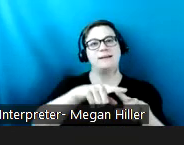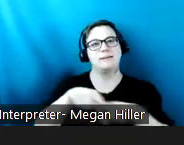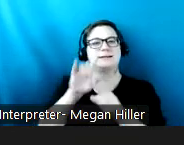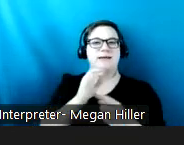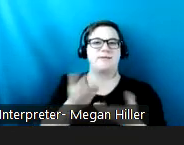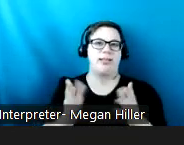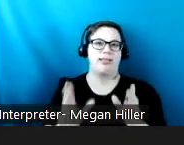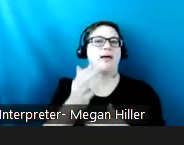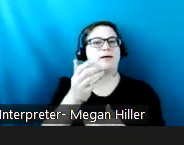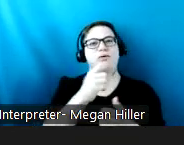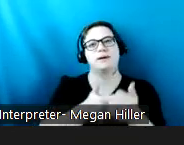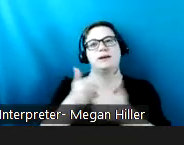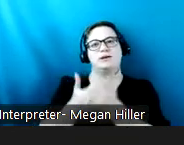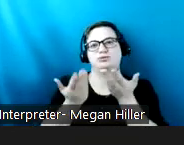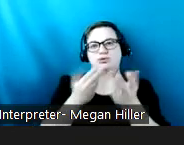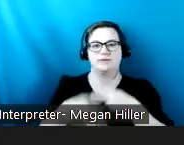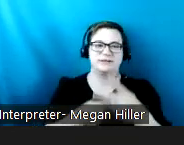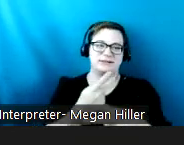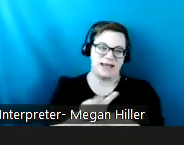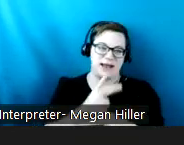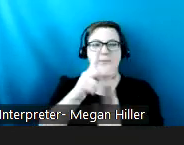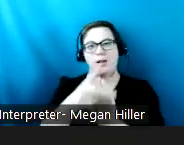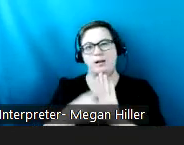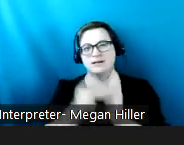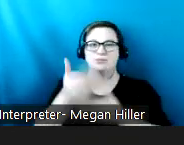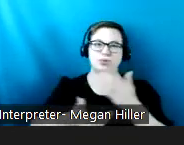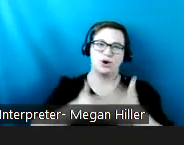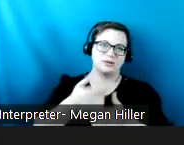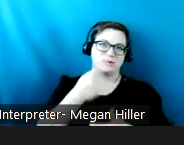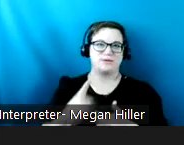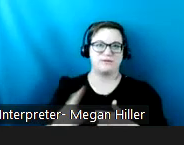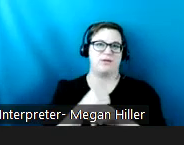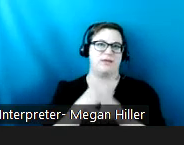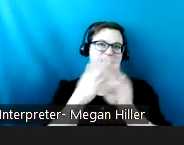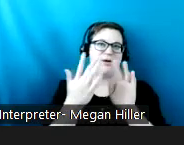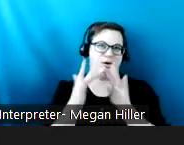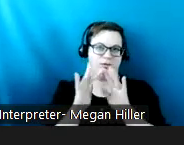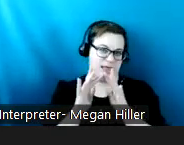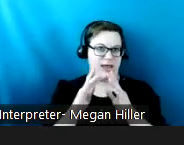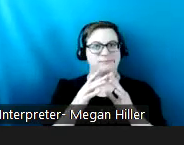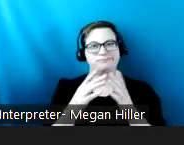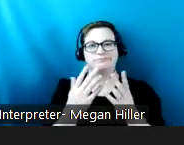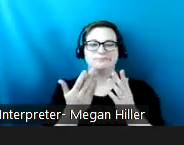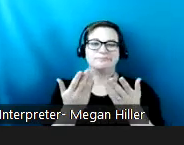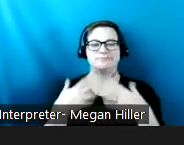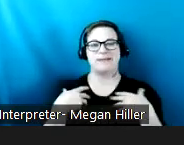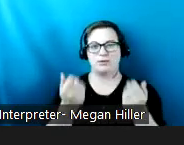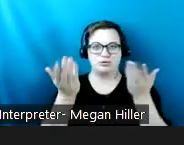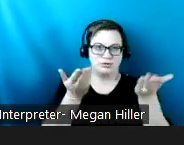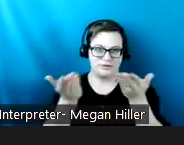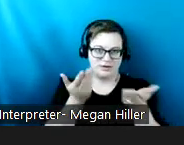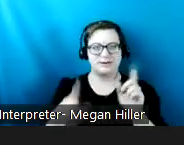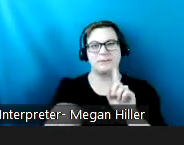and federal regulations, policies and procedures for those telehealth services, as well as for those